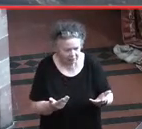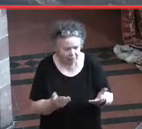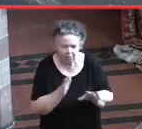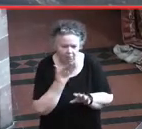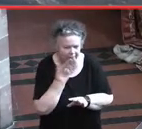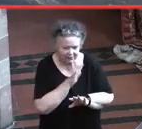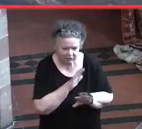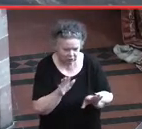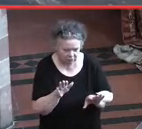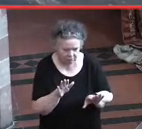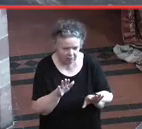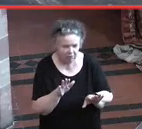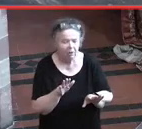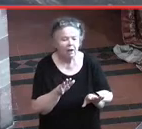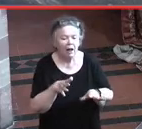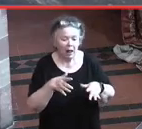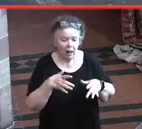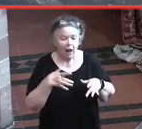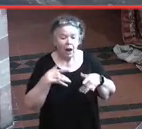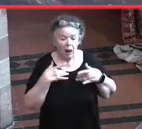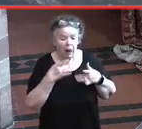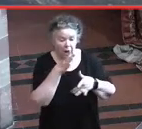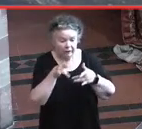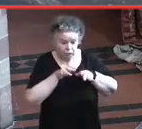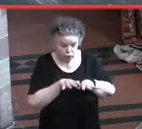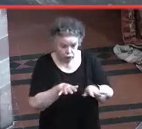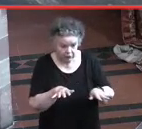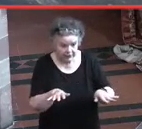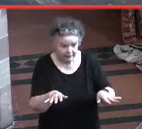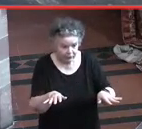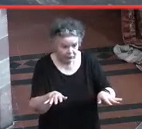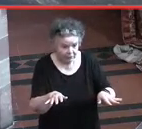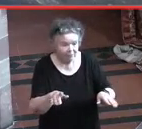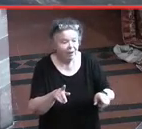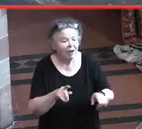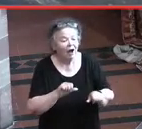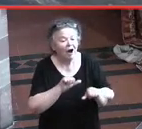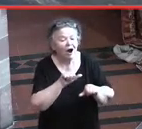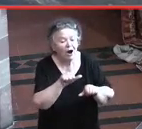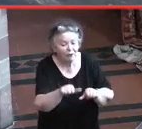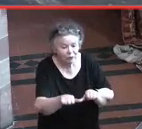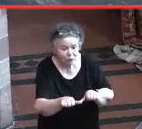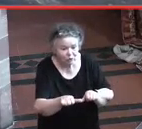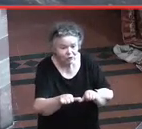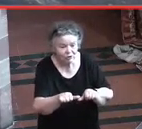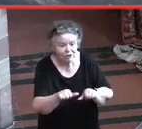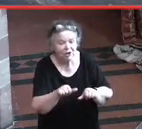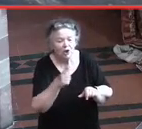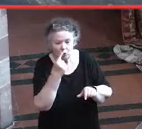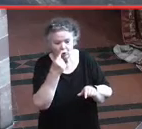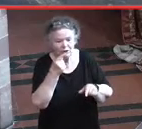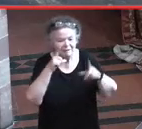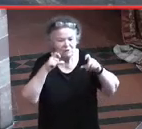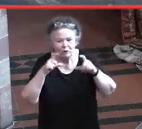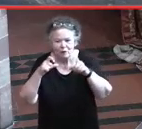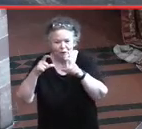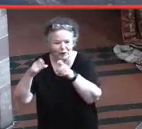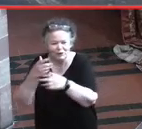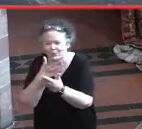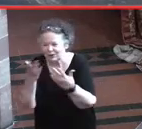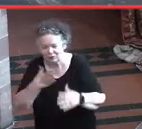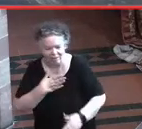streamed and it will be available. But of course, afterwards, you can go outside and indeed in the church, take as many photographs as you like.